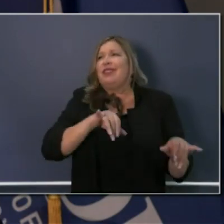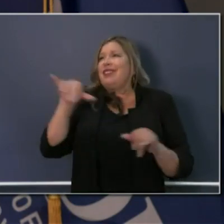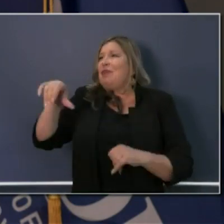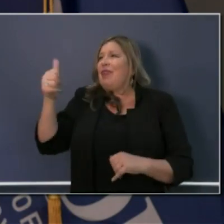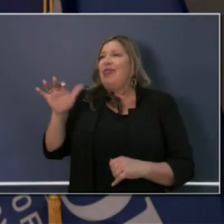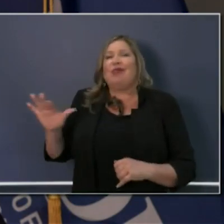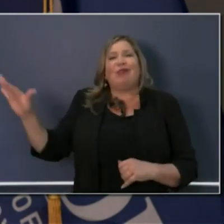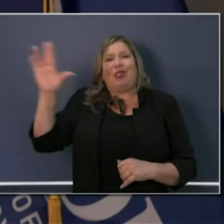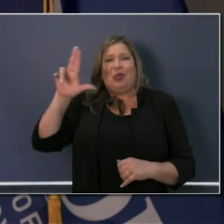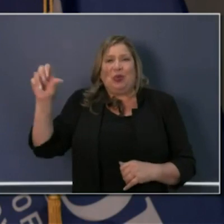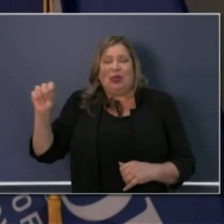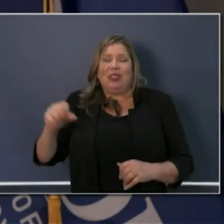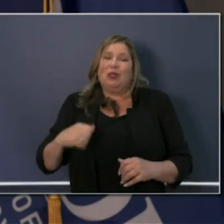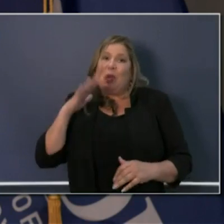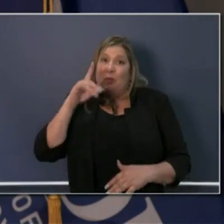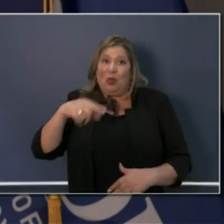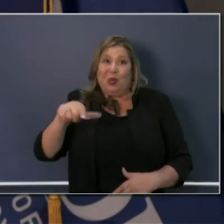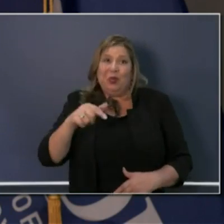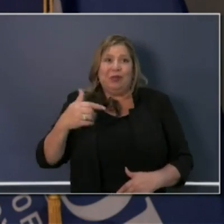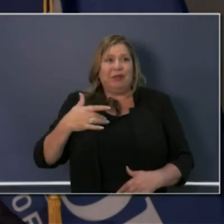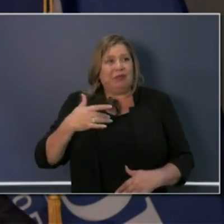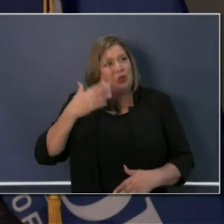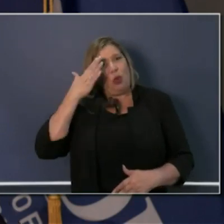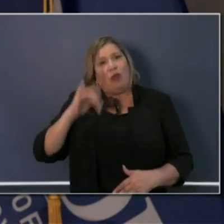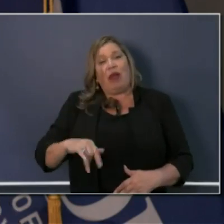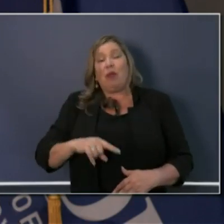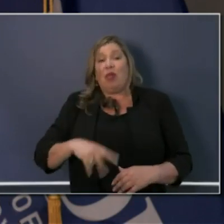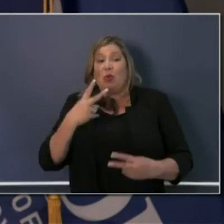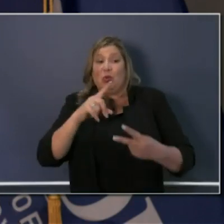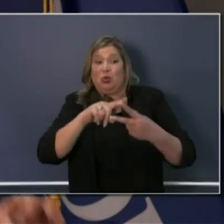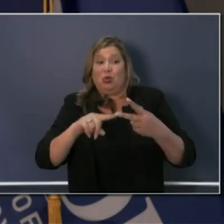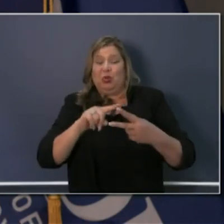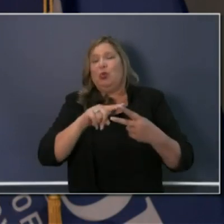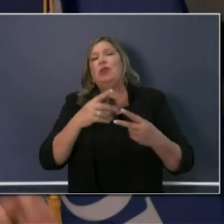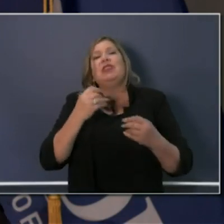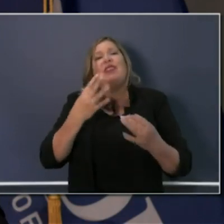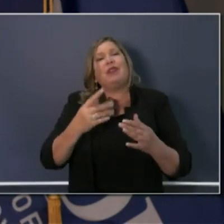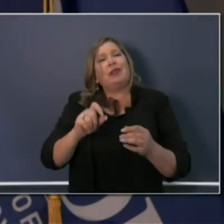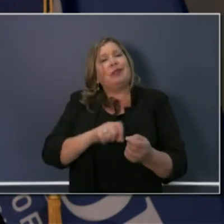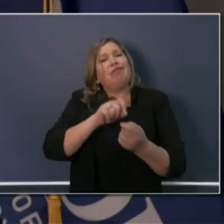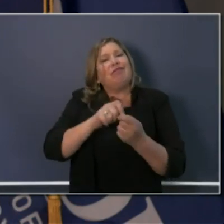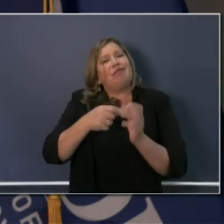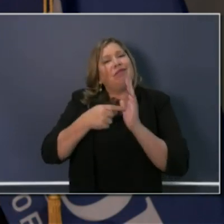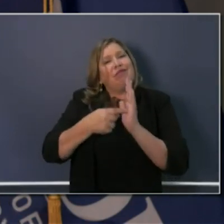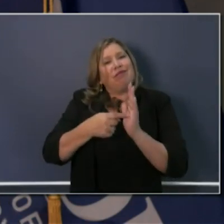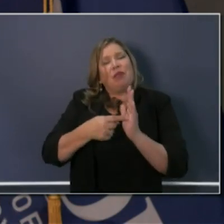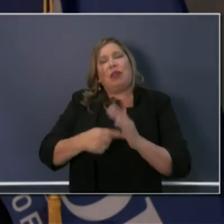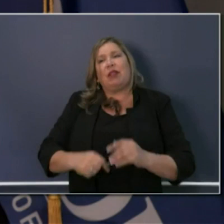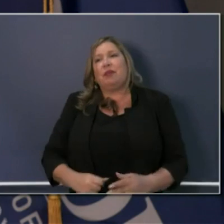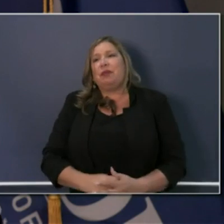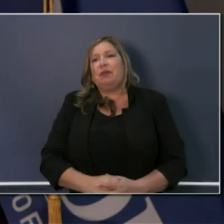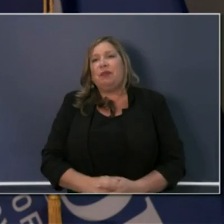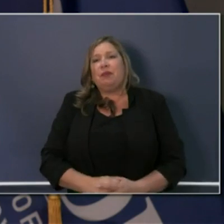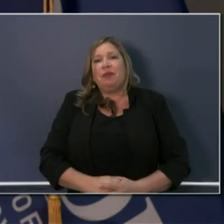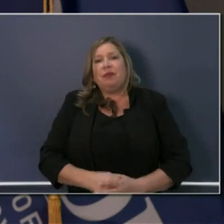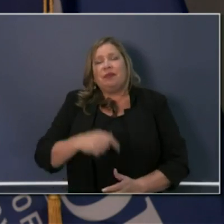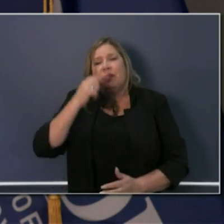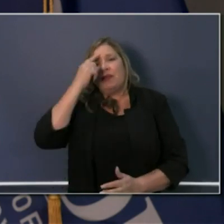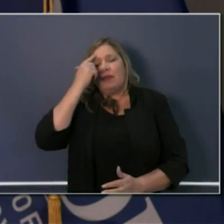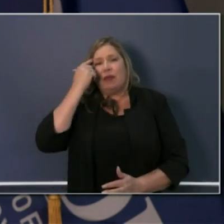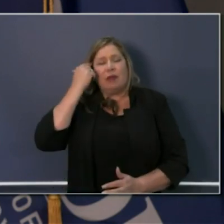know that, and those are just two very specific proof points. Jim Roop, Westwood One